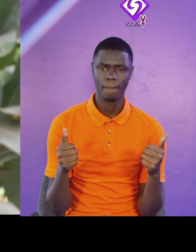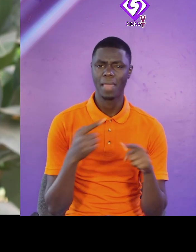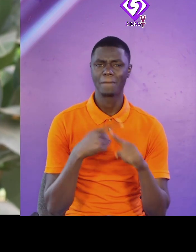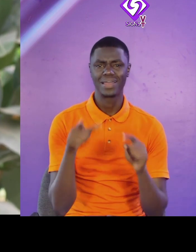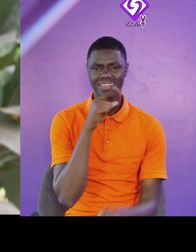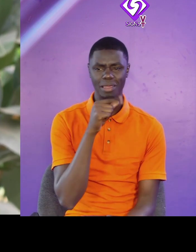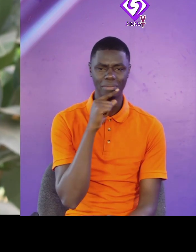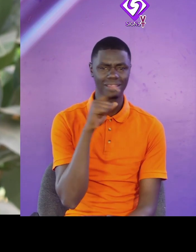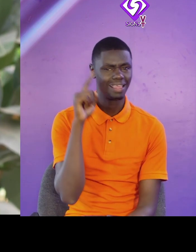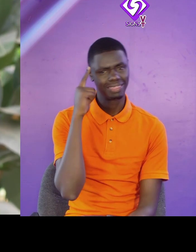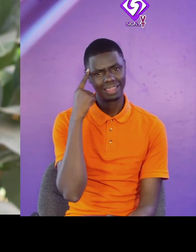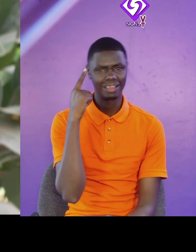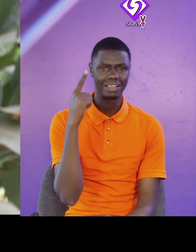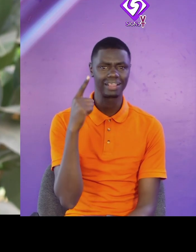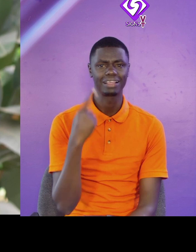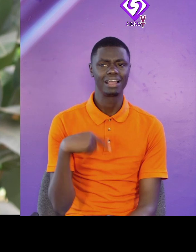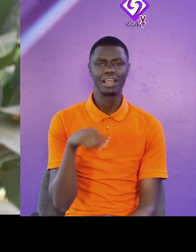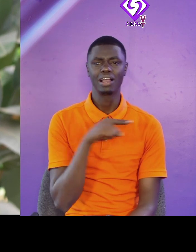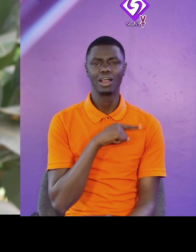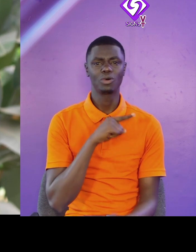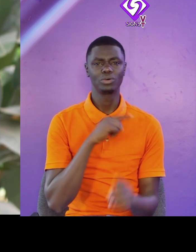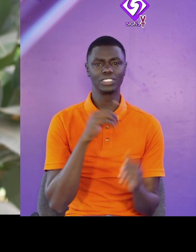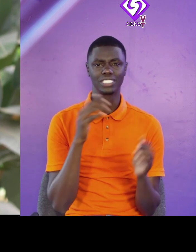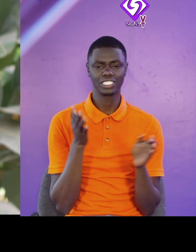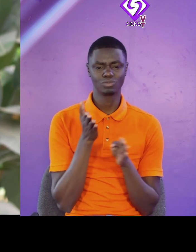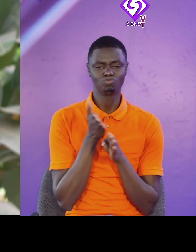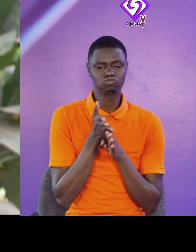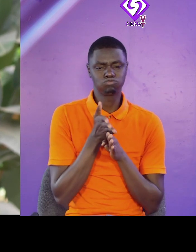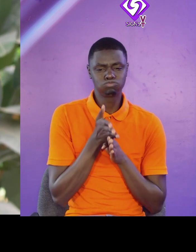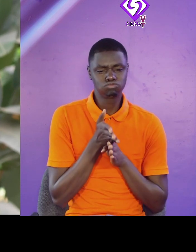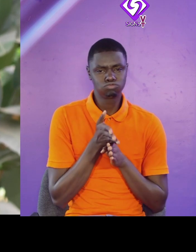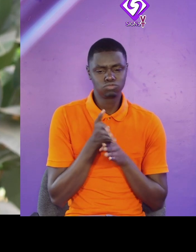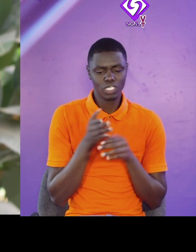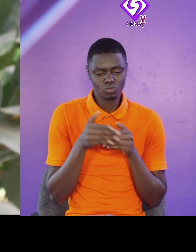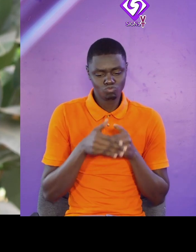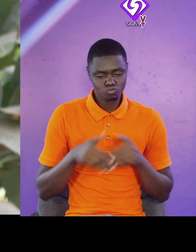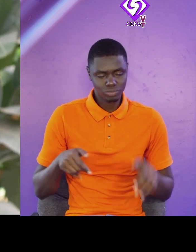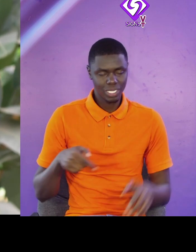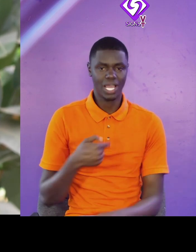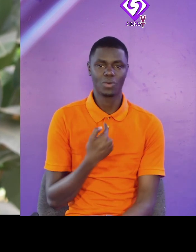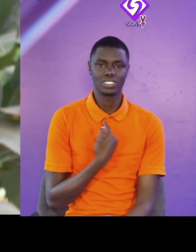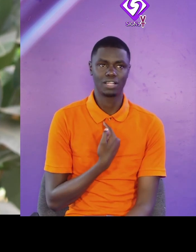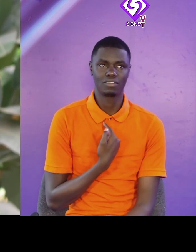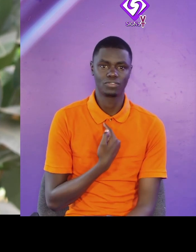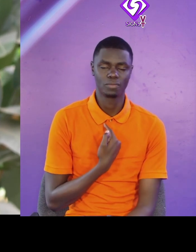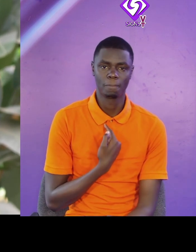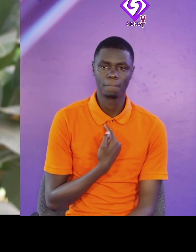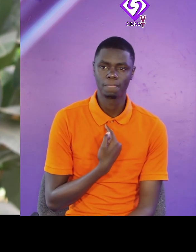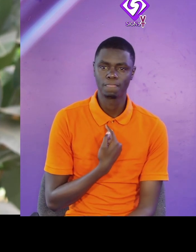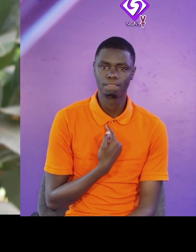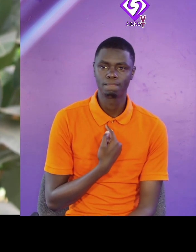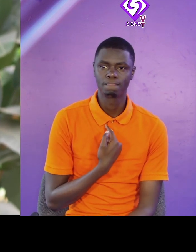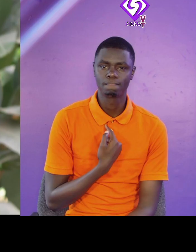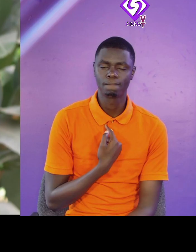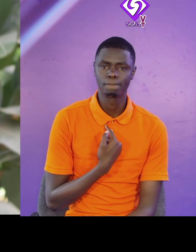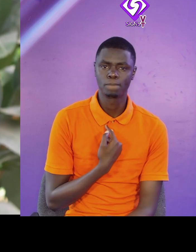think, withdraw into our shells like a tortoise. And we forget that, we should be able to